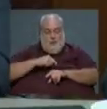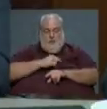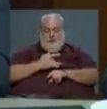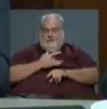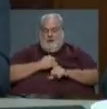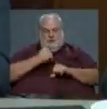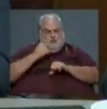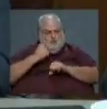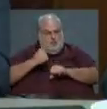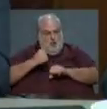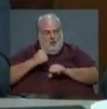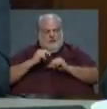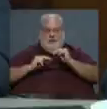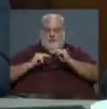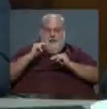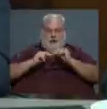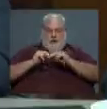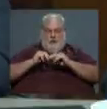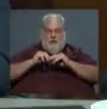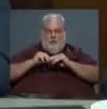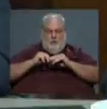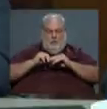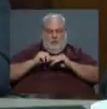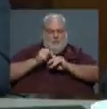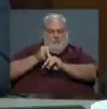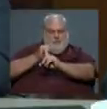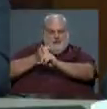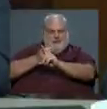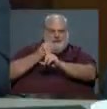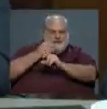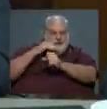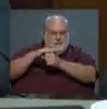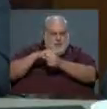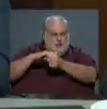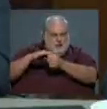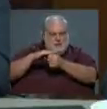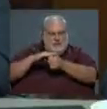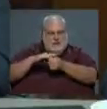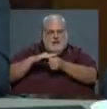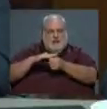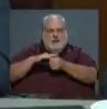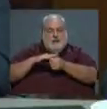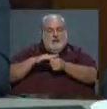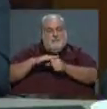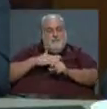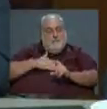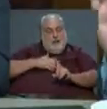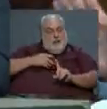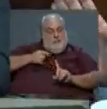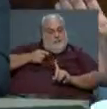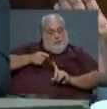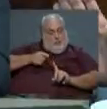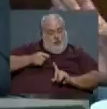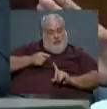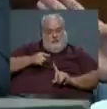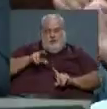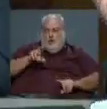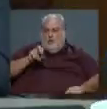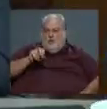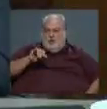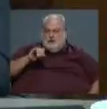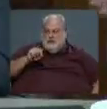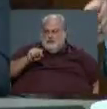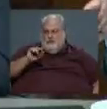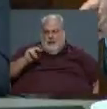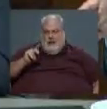this building was encroaching into the neighborhood. And so my point is, whether it's the Regions Bank in the Heights